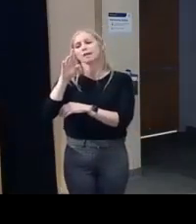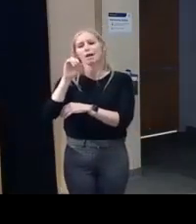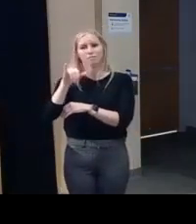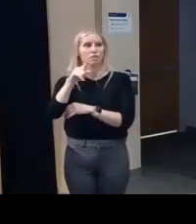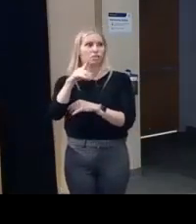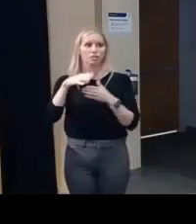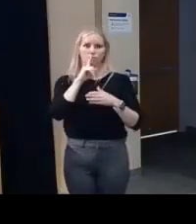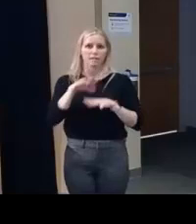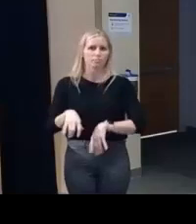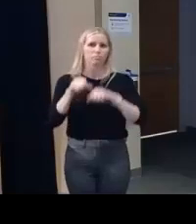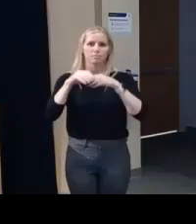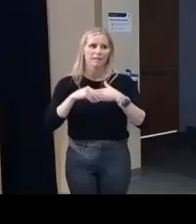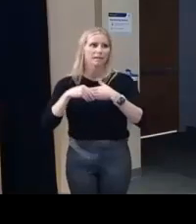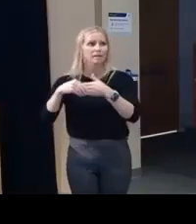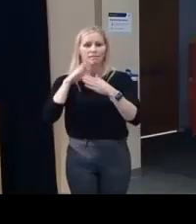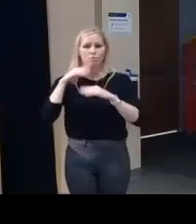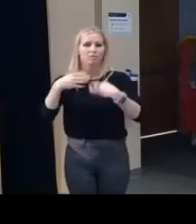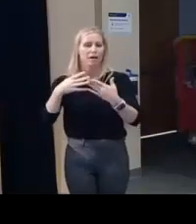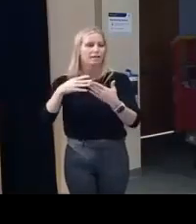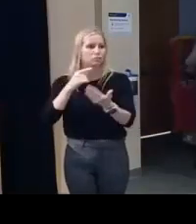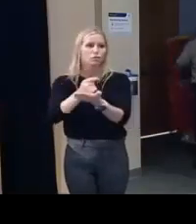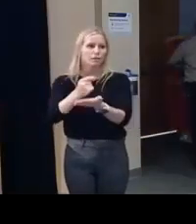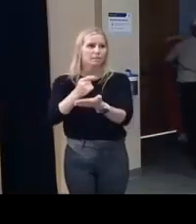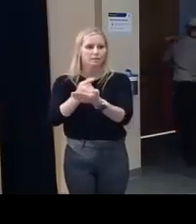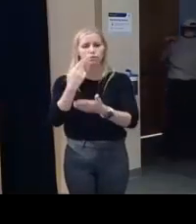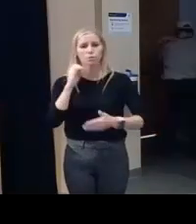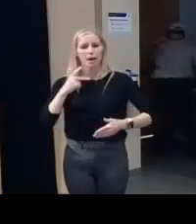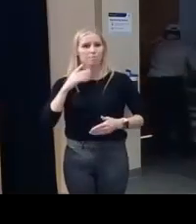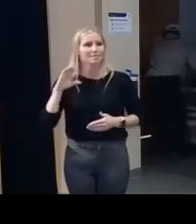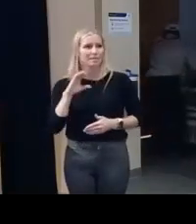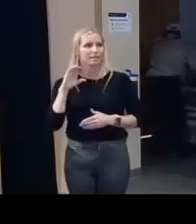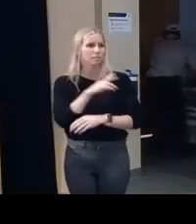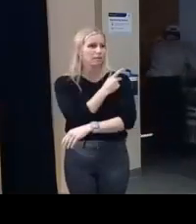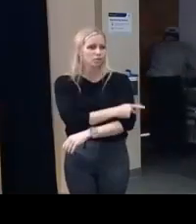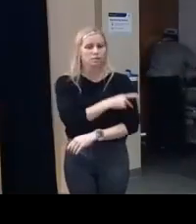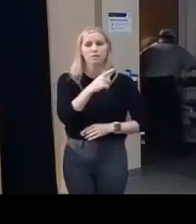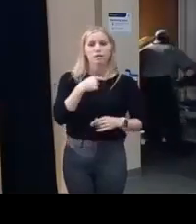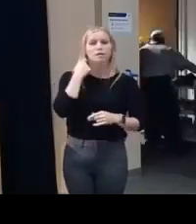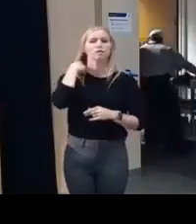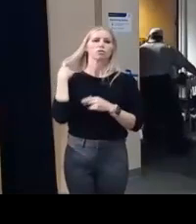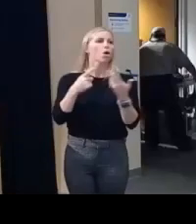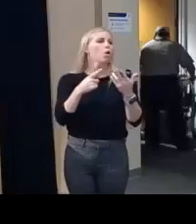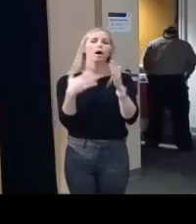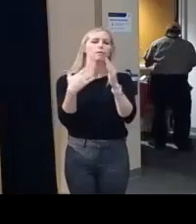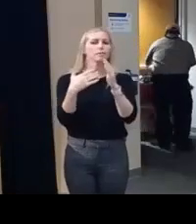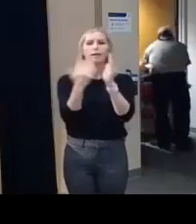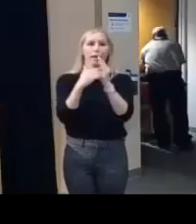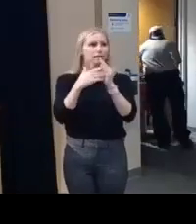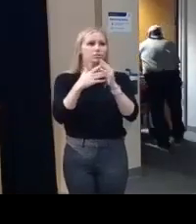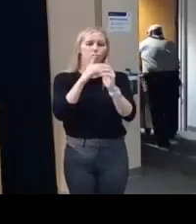to our patients. Another example of the ways where we want to decrease barriers, where we want to